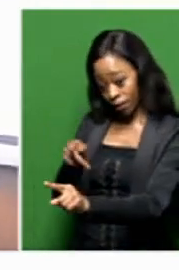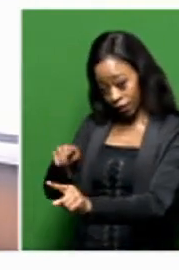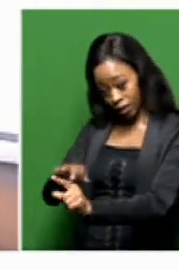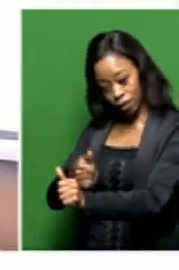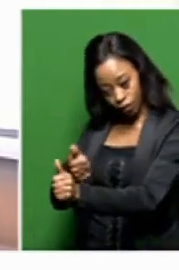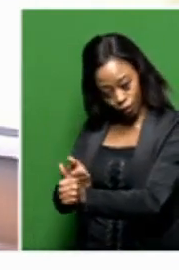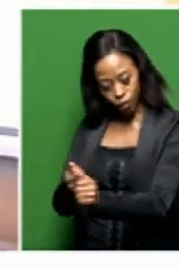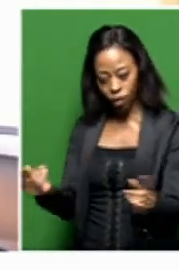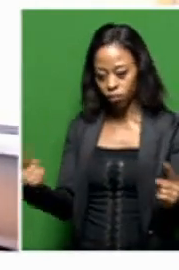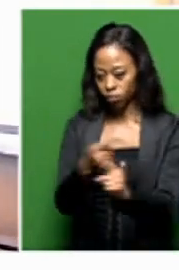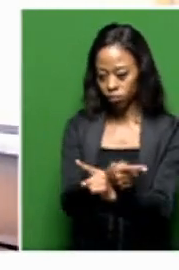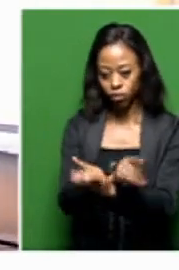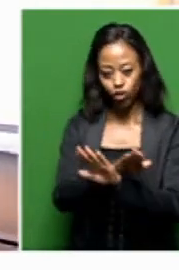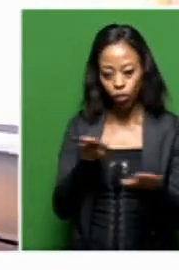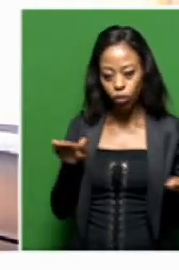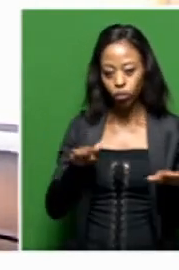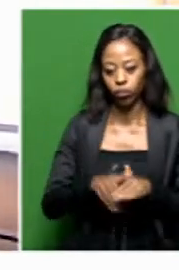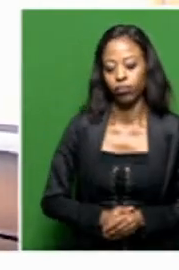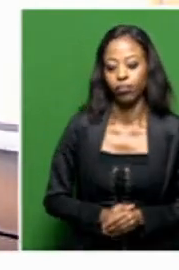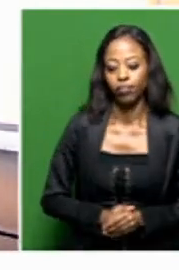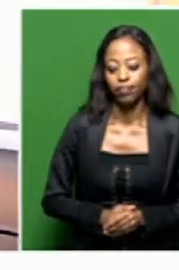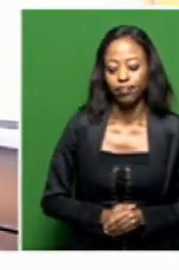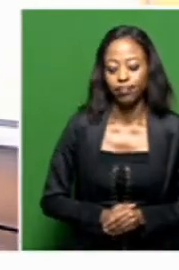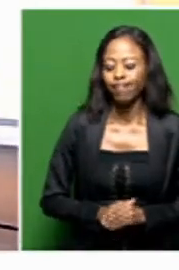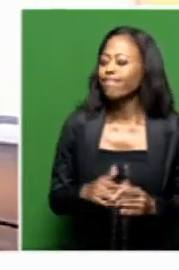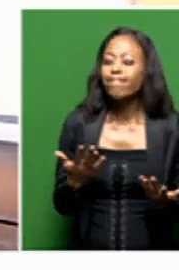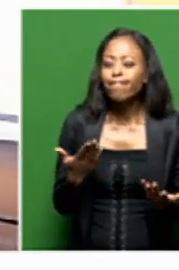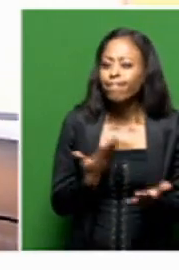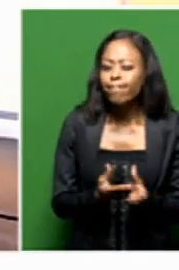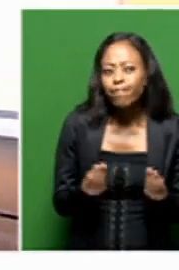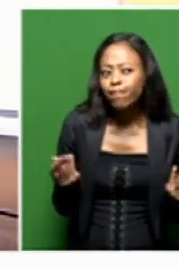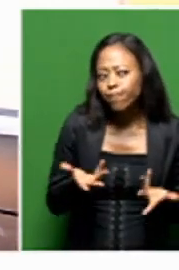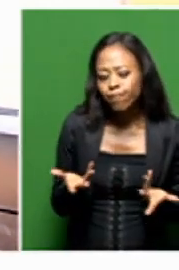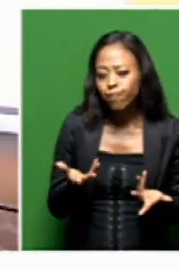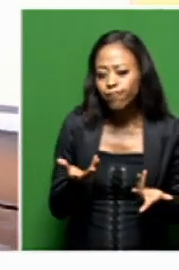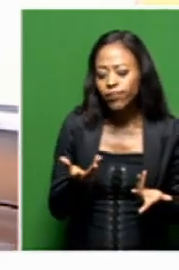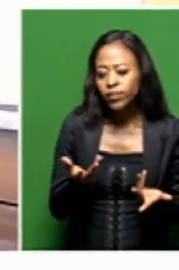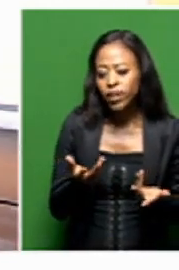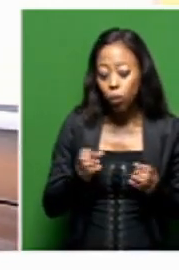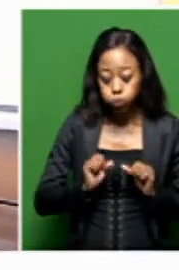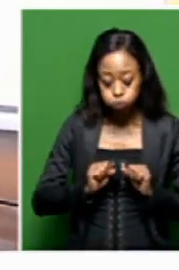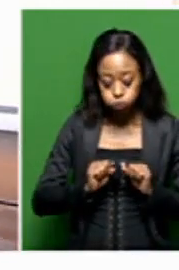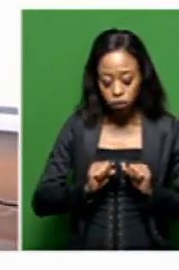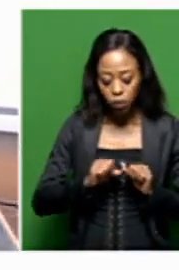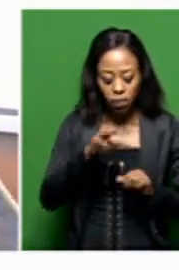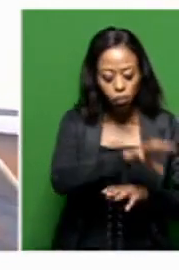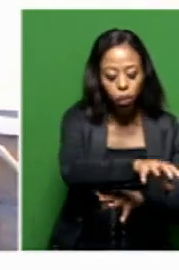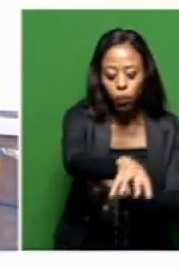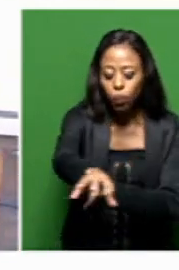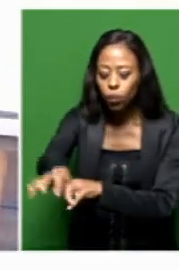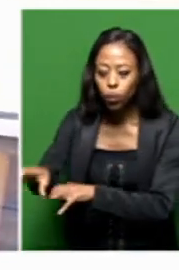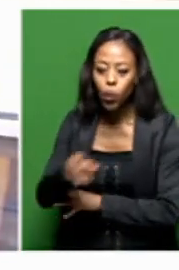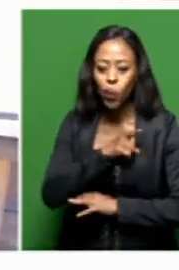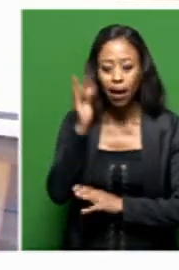you. All right. So just in terms of where to get it, the rollout, as it were, and we do know there